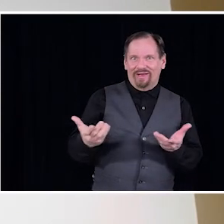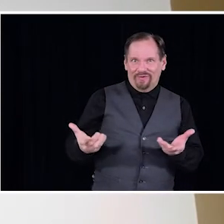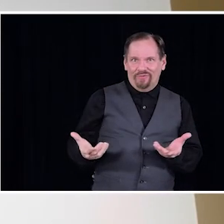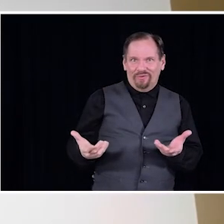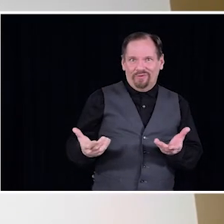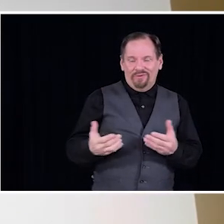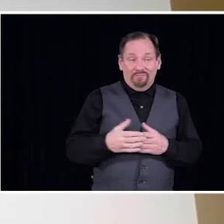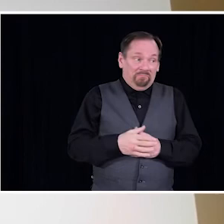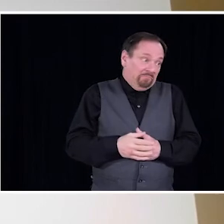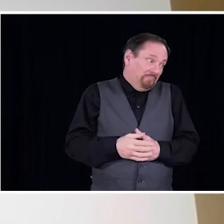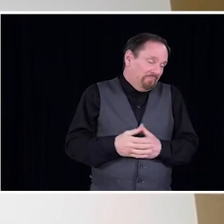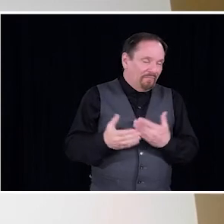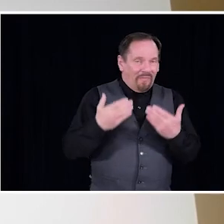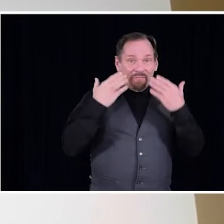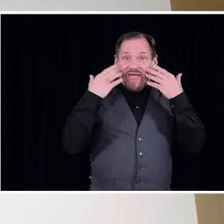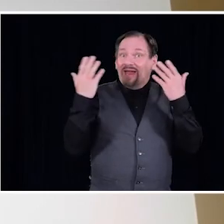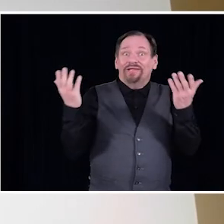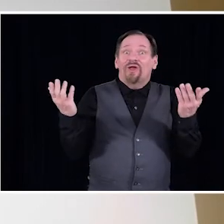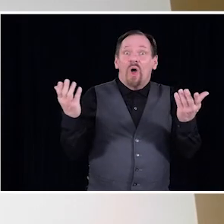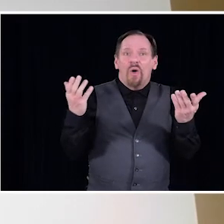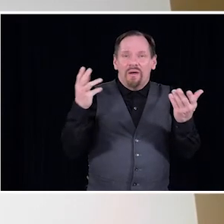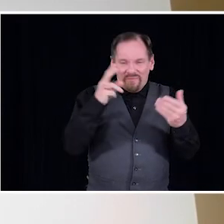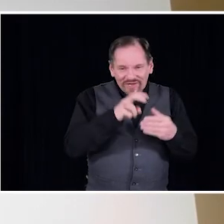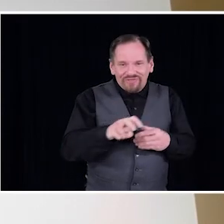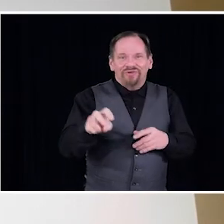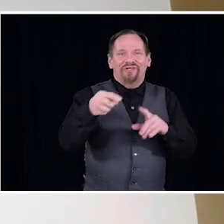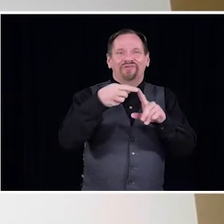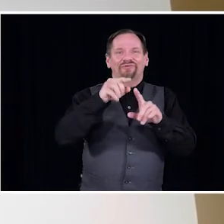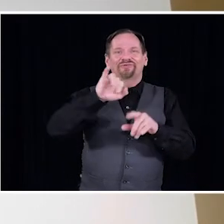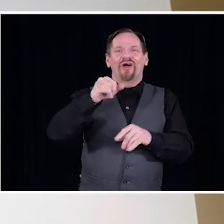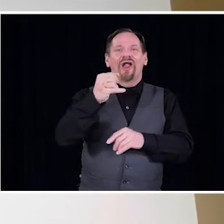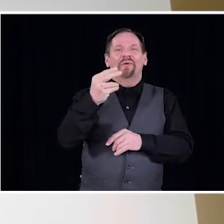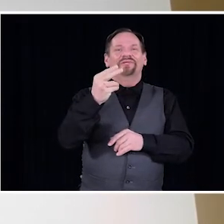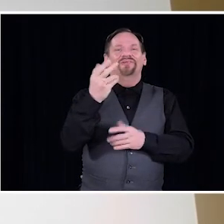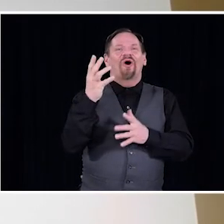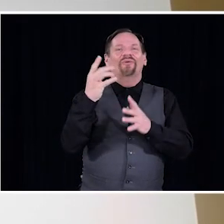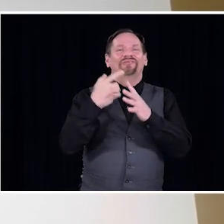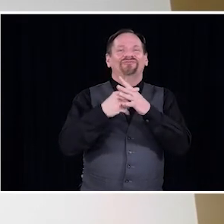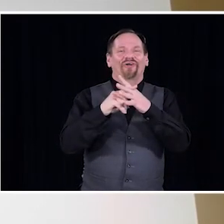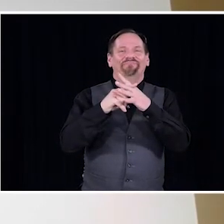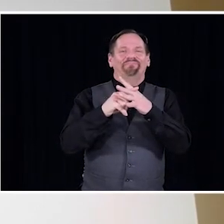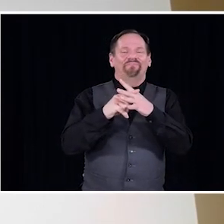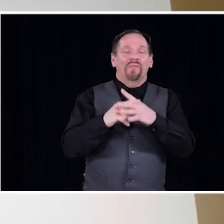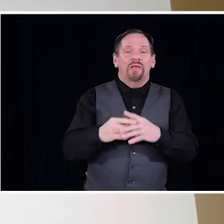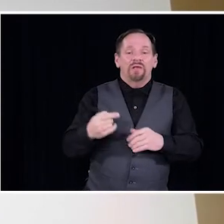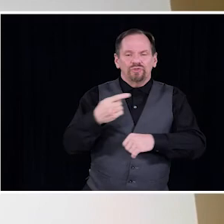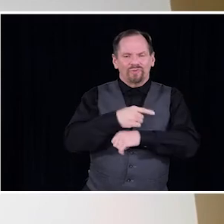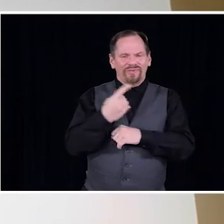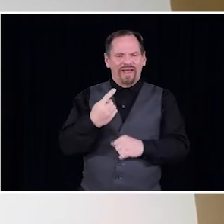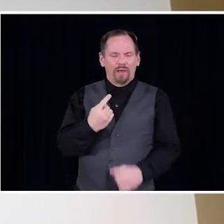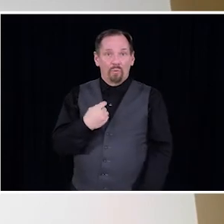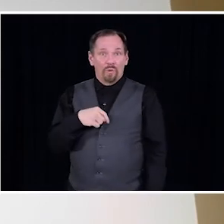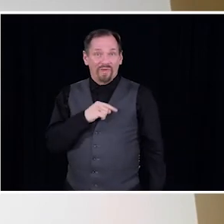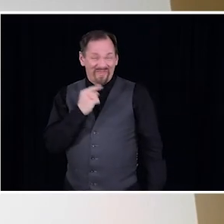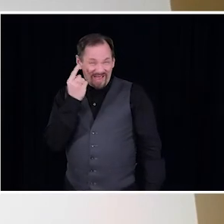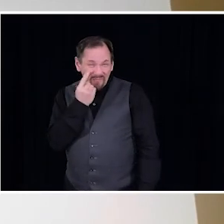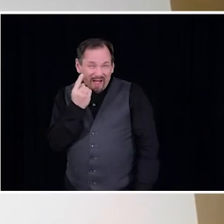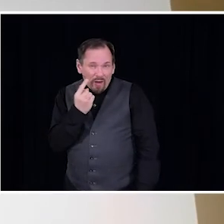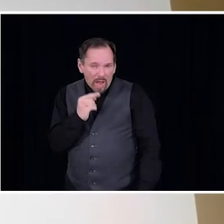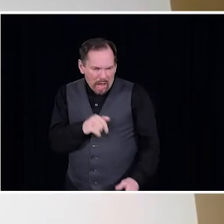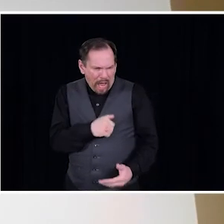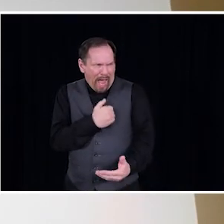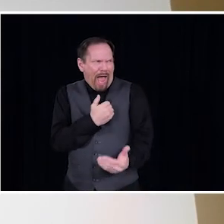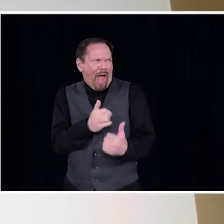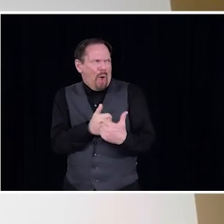Perhaps unknown to me, my journey to Hopkins had already started. So today, as we reflect on our individual journeys,